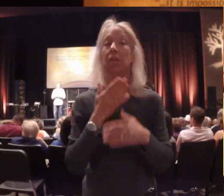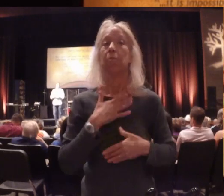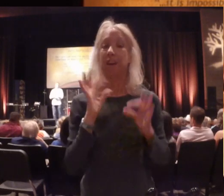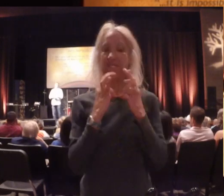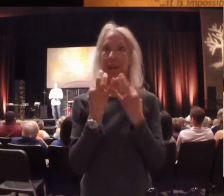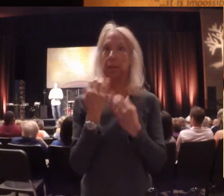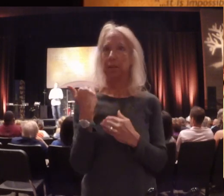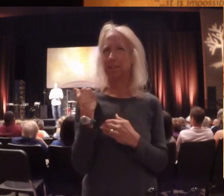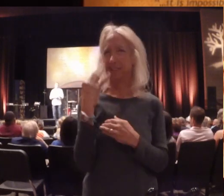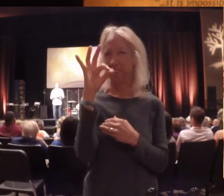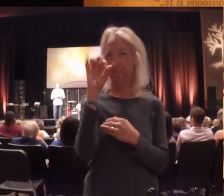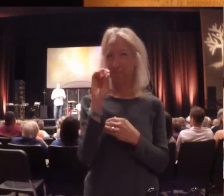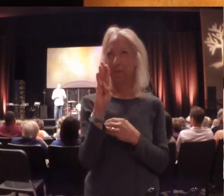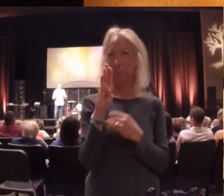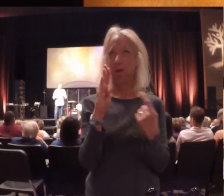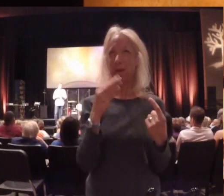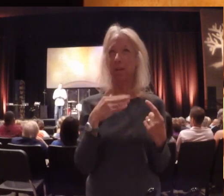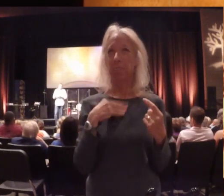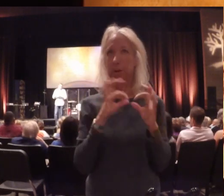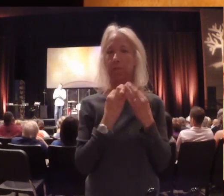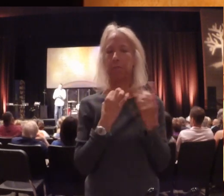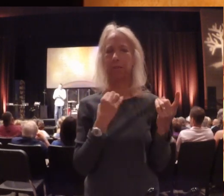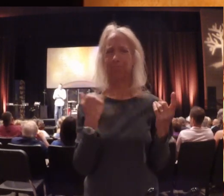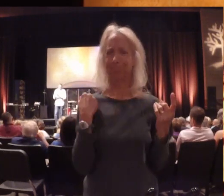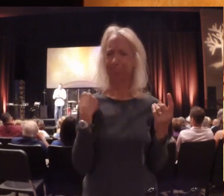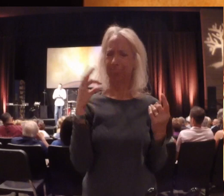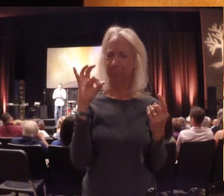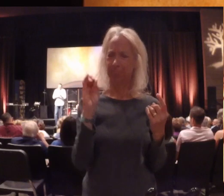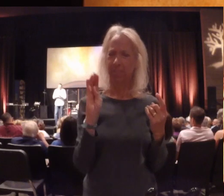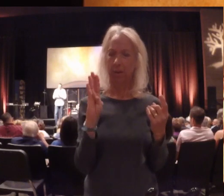This hit our family in February of this year, because we, I'll never forget,